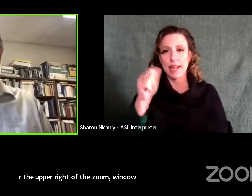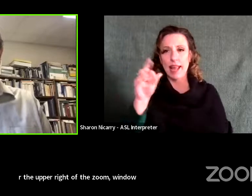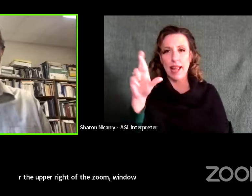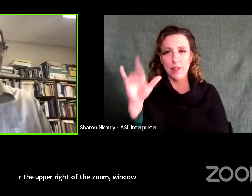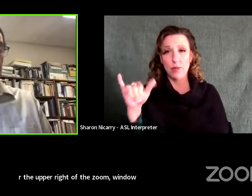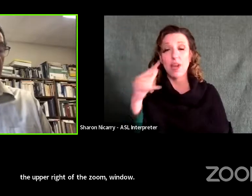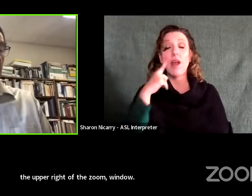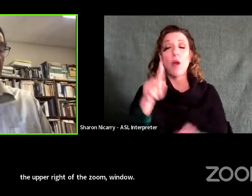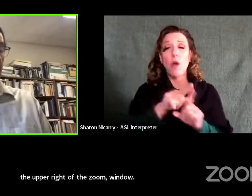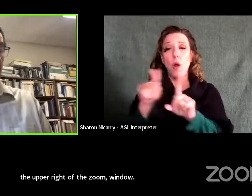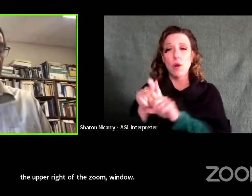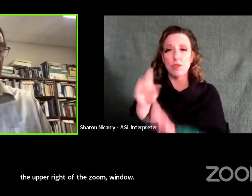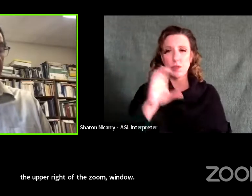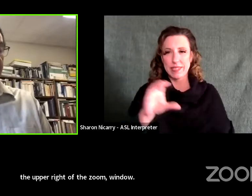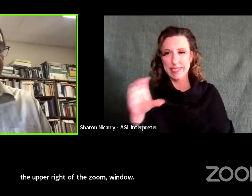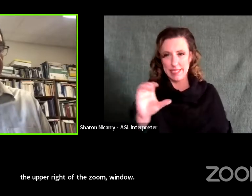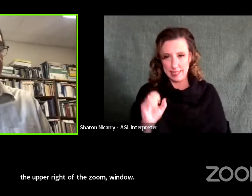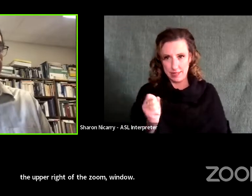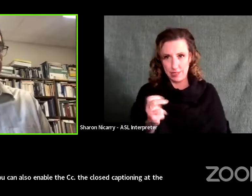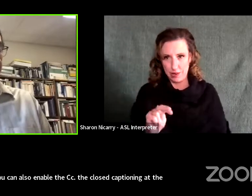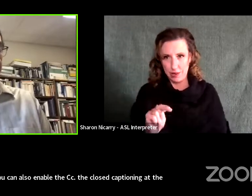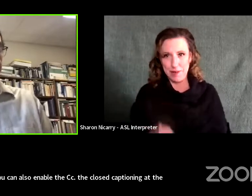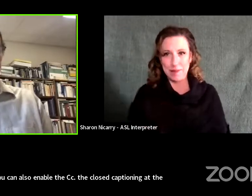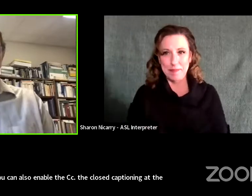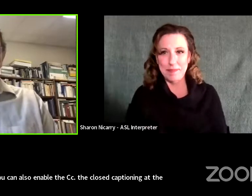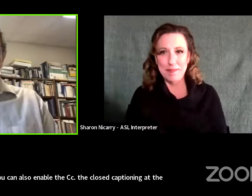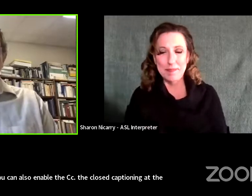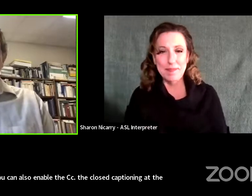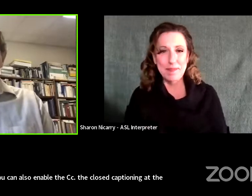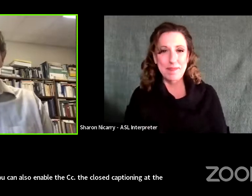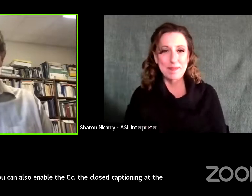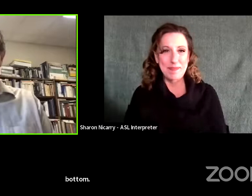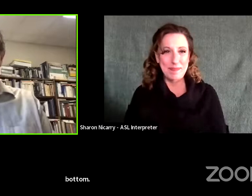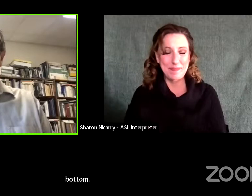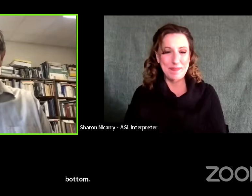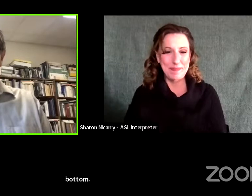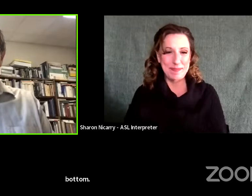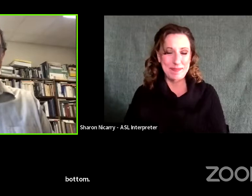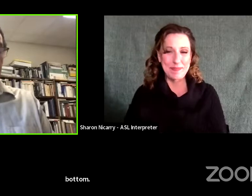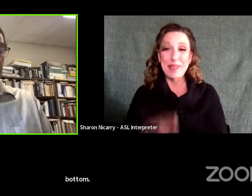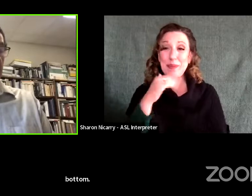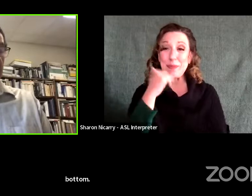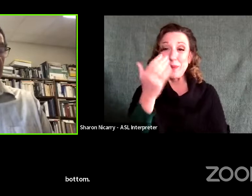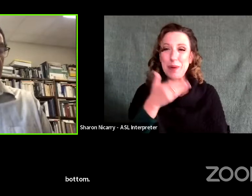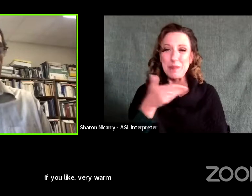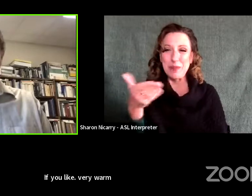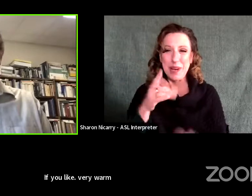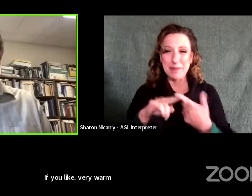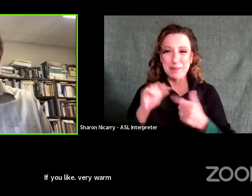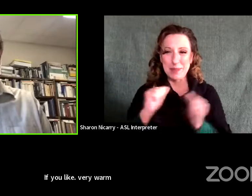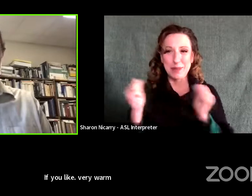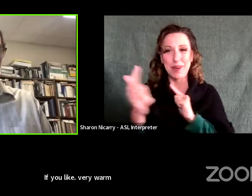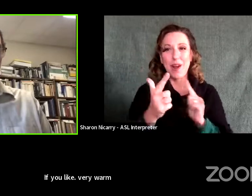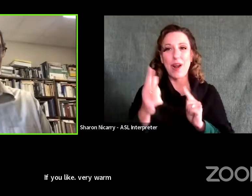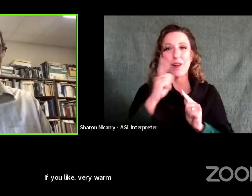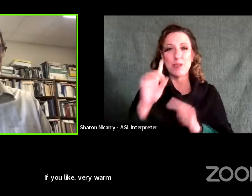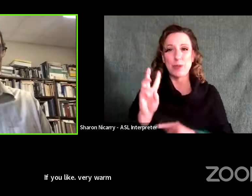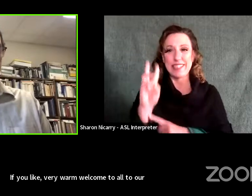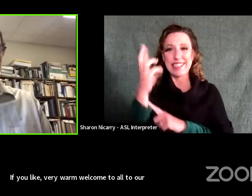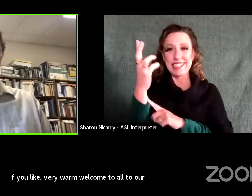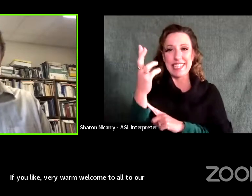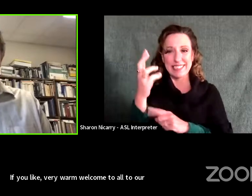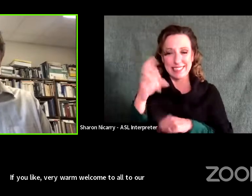closed captioning, at the bottom if you like. A very warm welcome to all to our sixth Common Hour of the